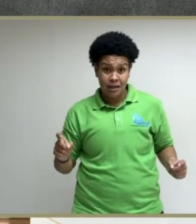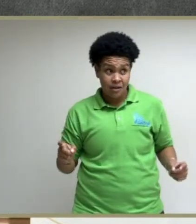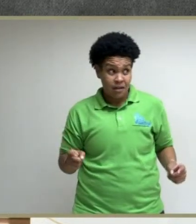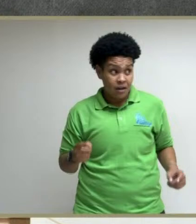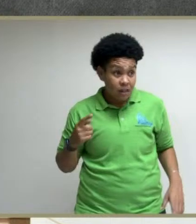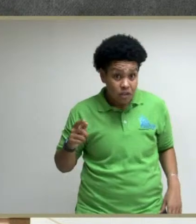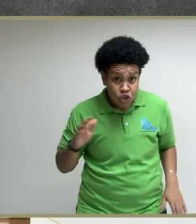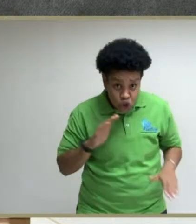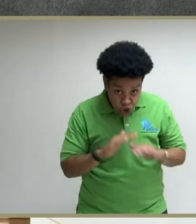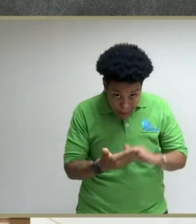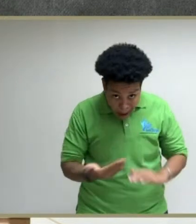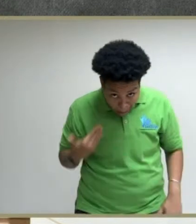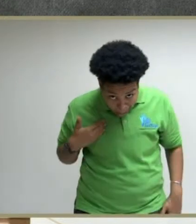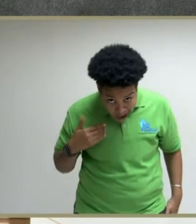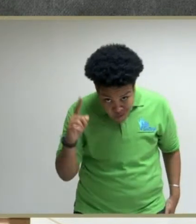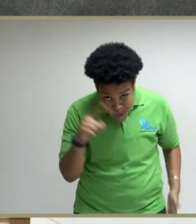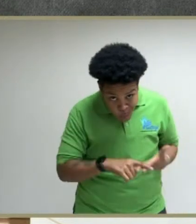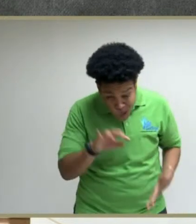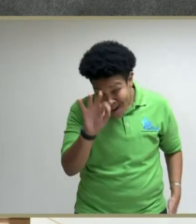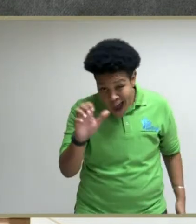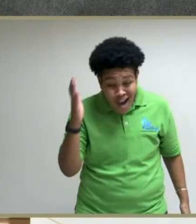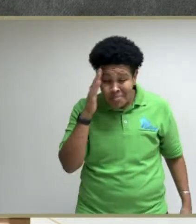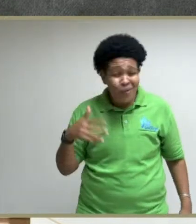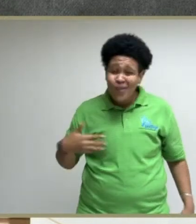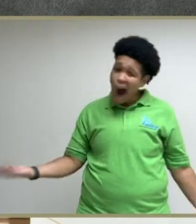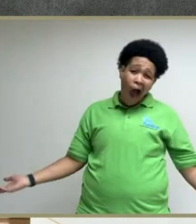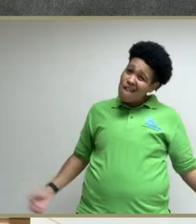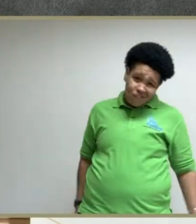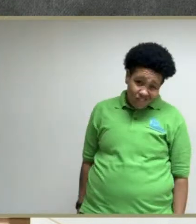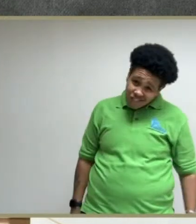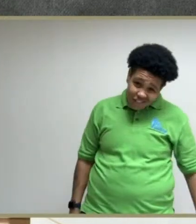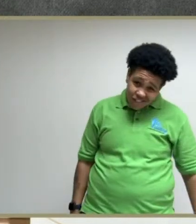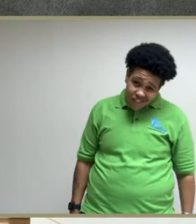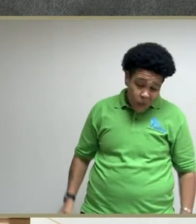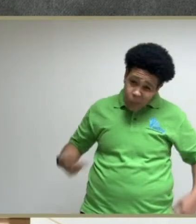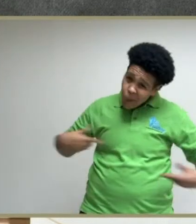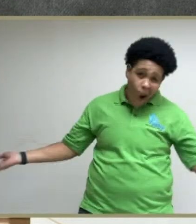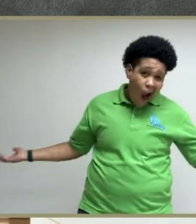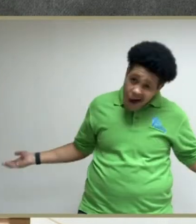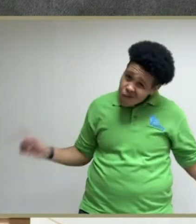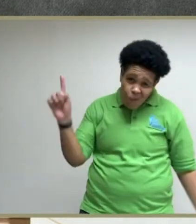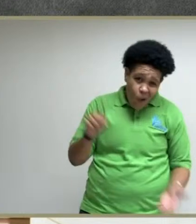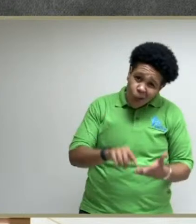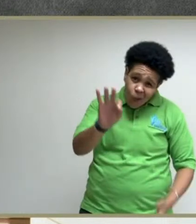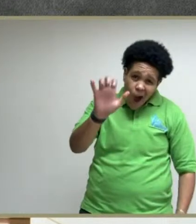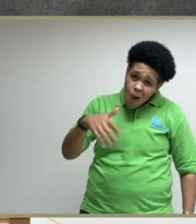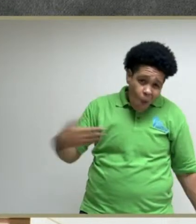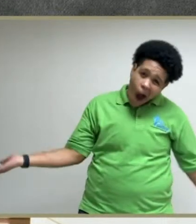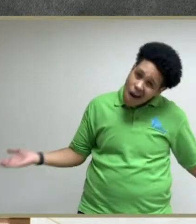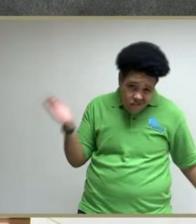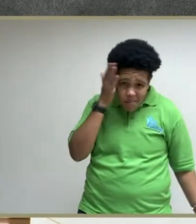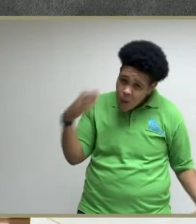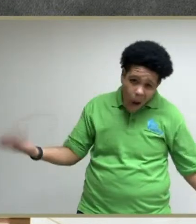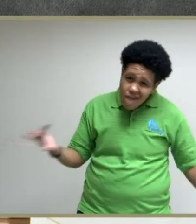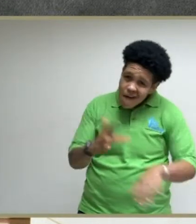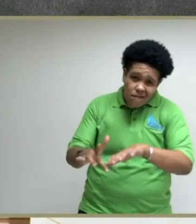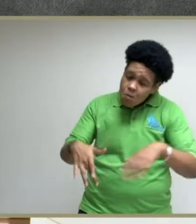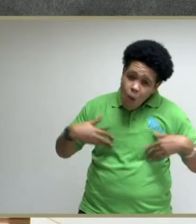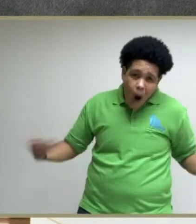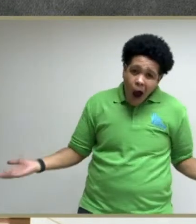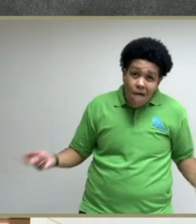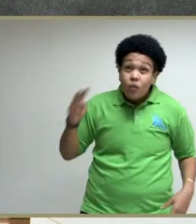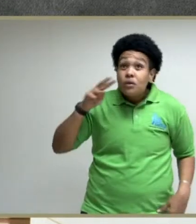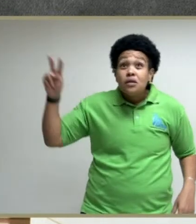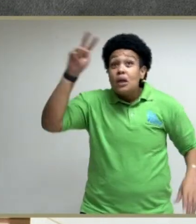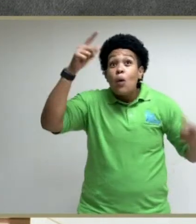have 1,900 beds? We do not. We do not. And we see what is happening in other countries.